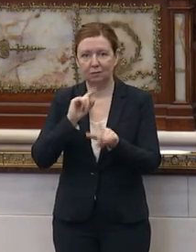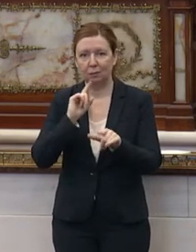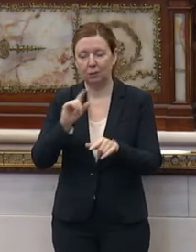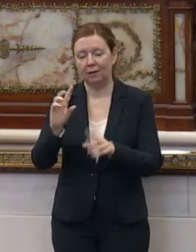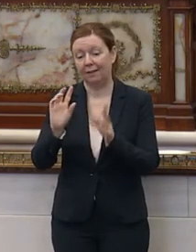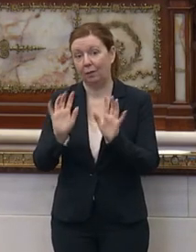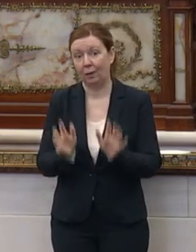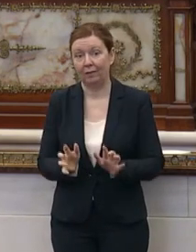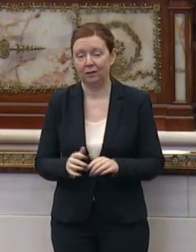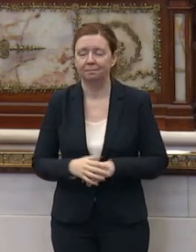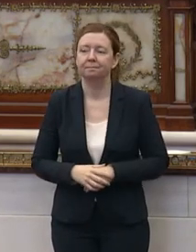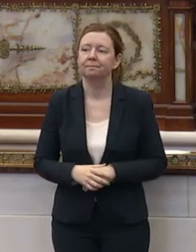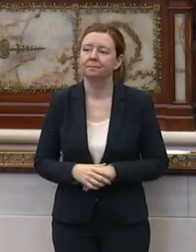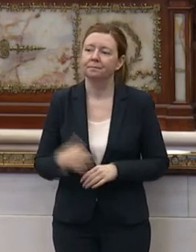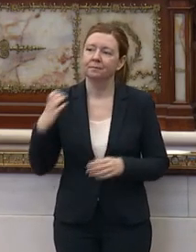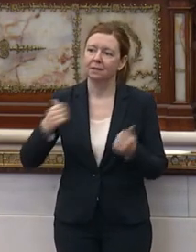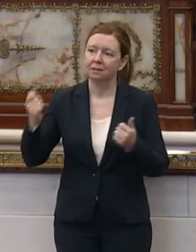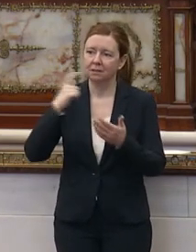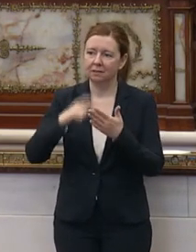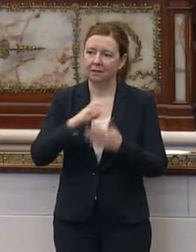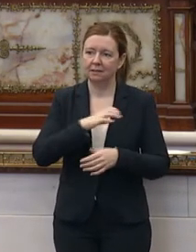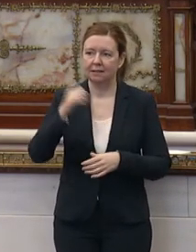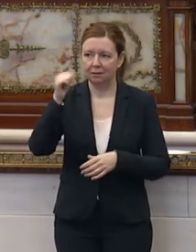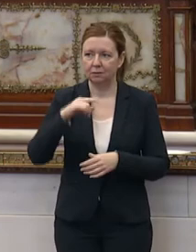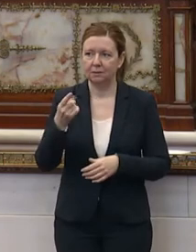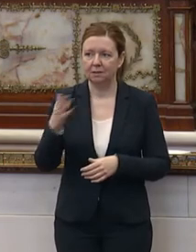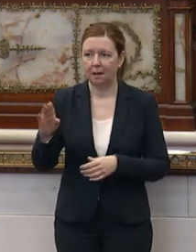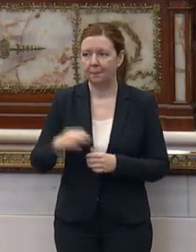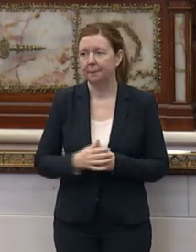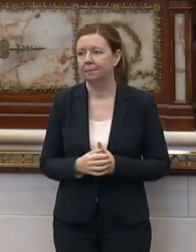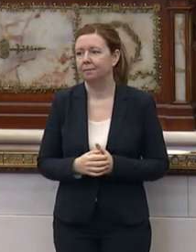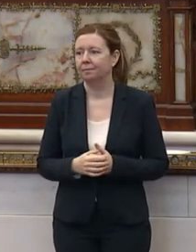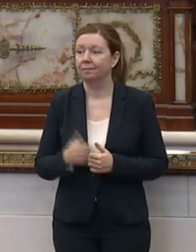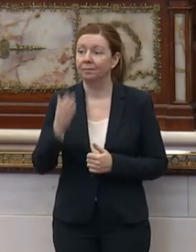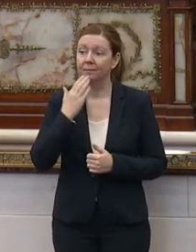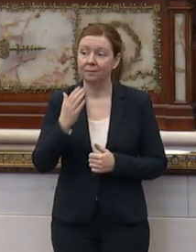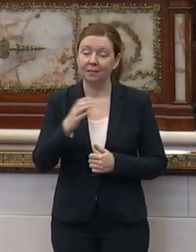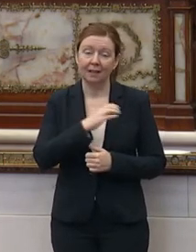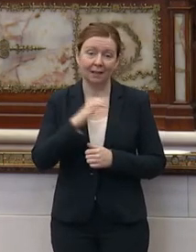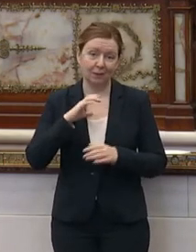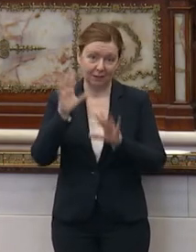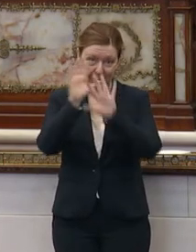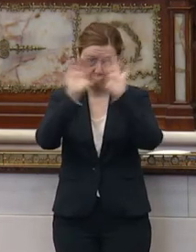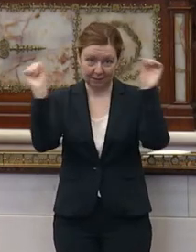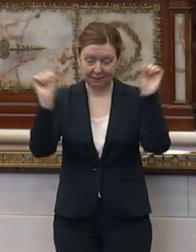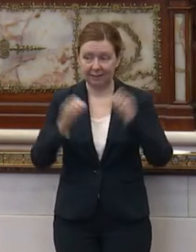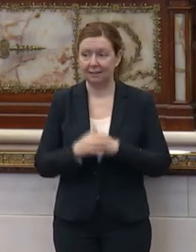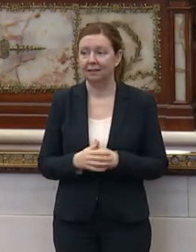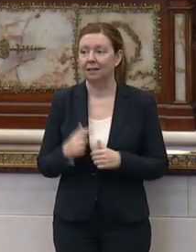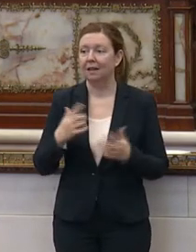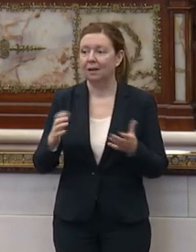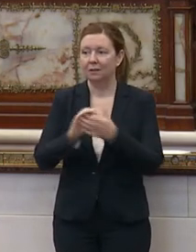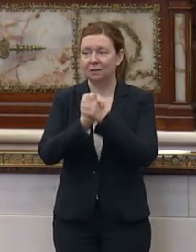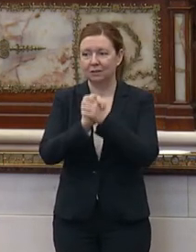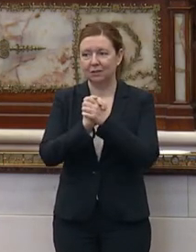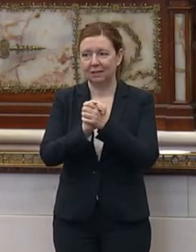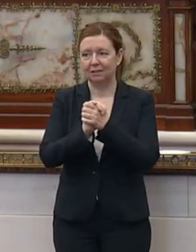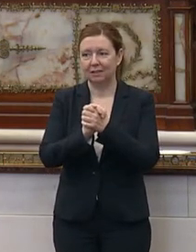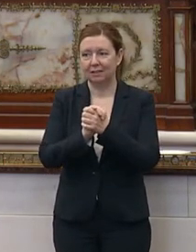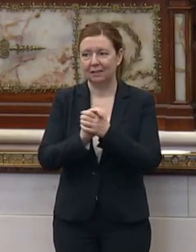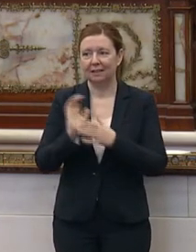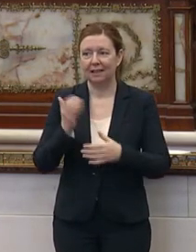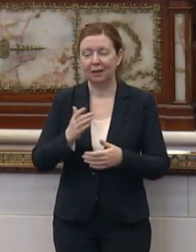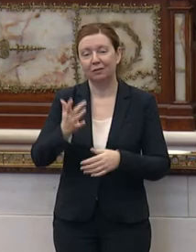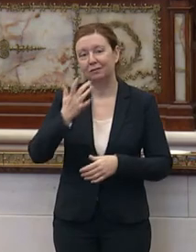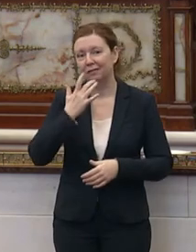weather. Chair recognizes Councilman Dom. Thank you, Council President. I'd like to congratulate